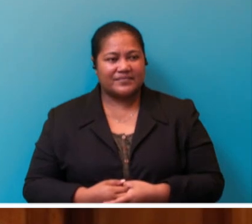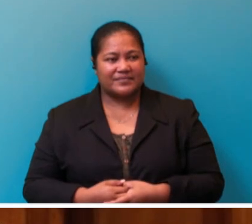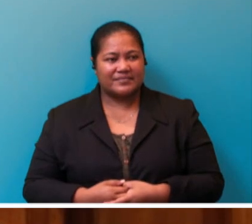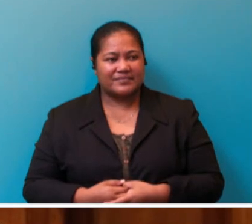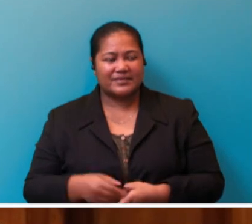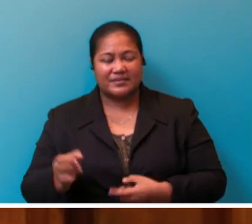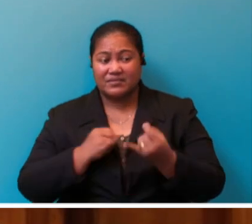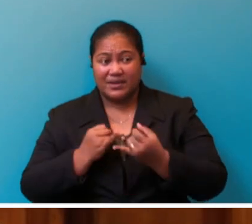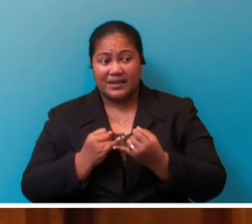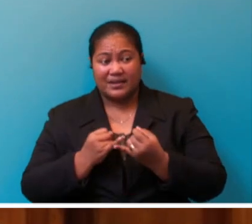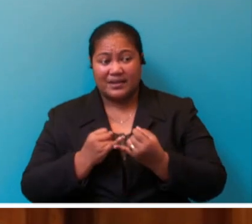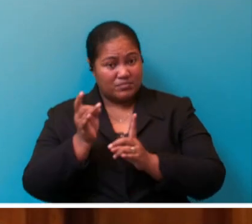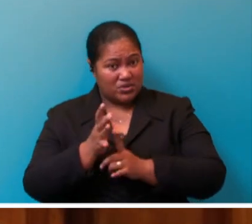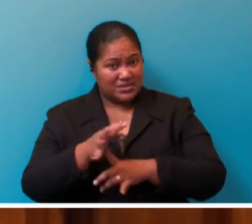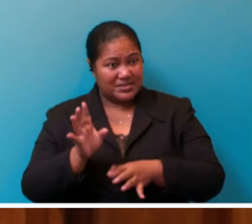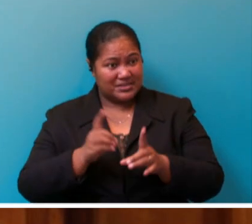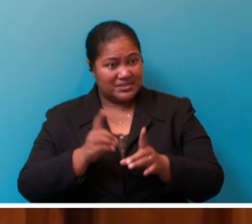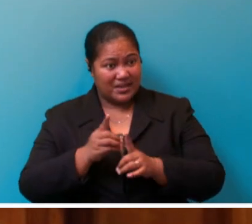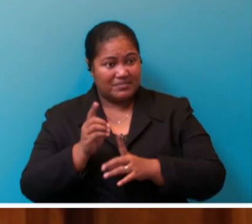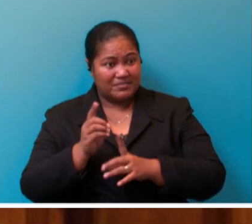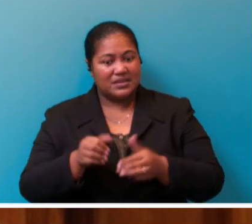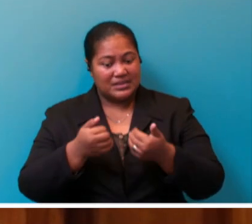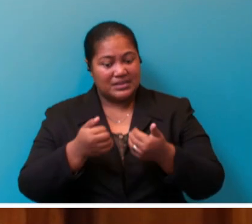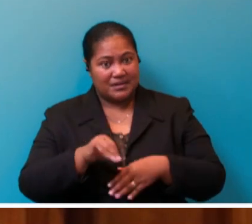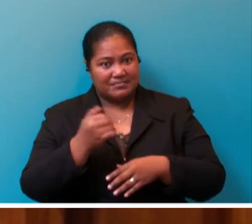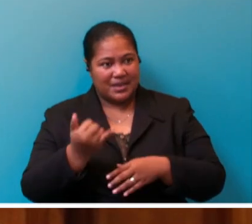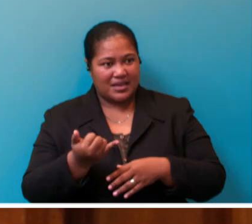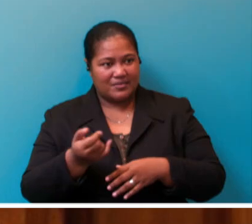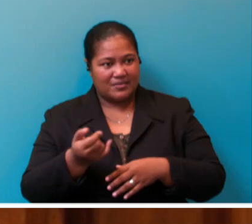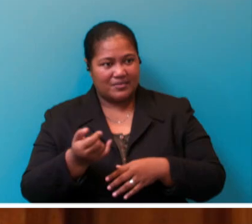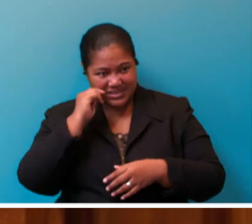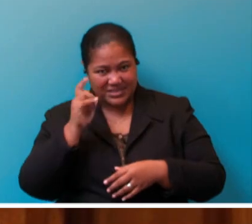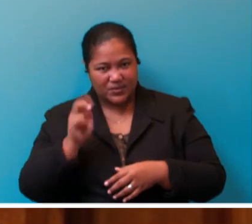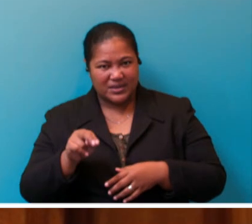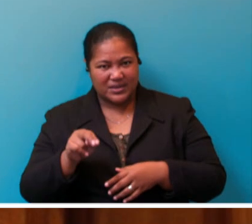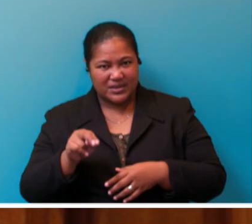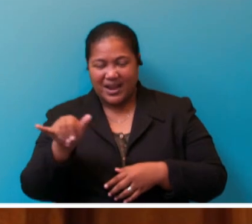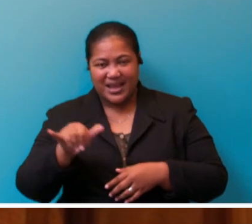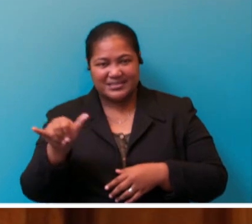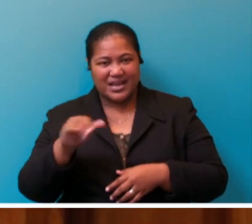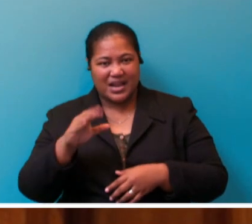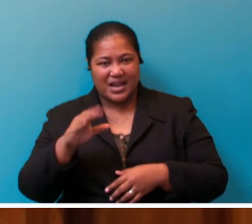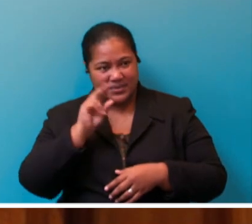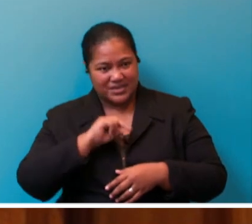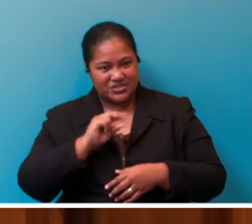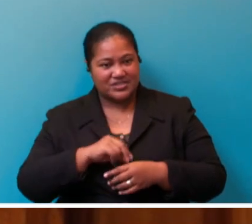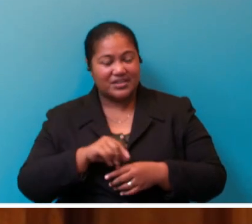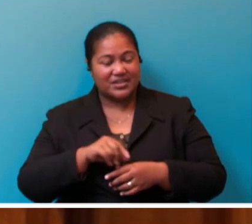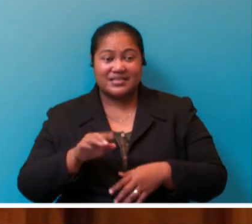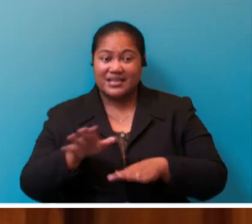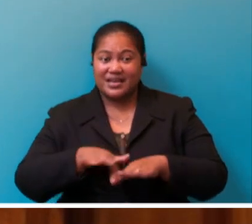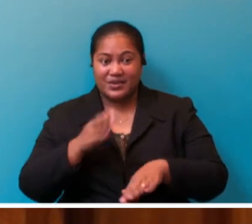new development that will have broke occupancy in May, as the tourists will need flights and rooms. This is a major area that we are working